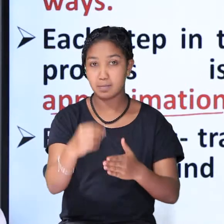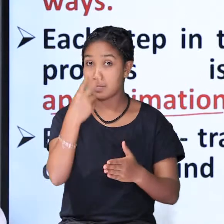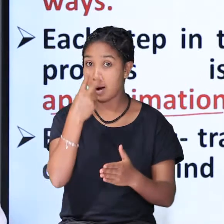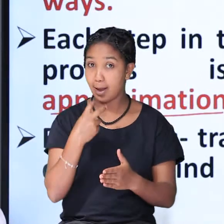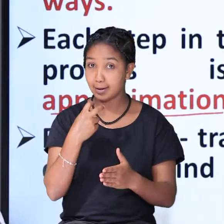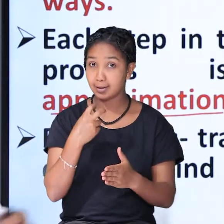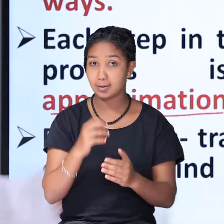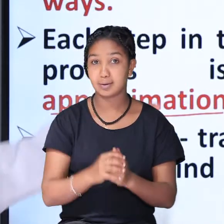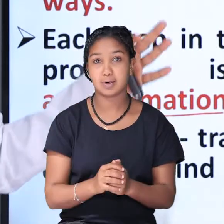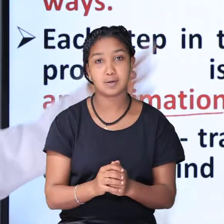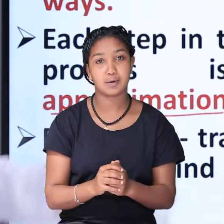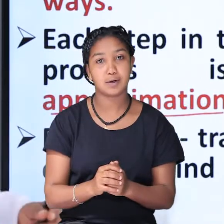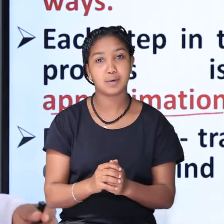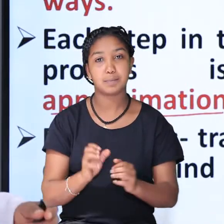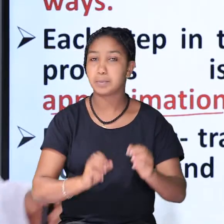blind